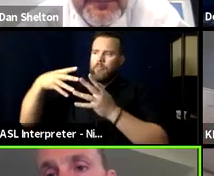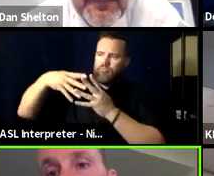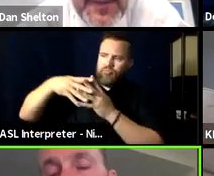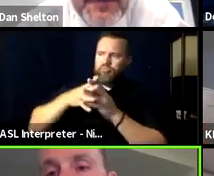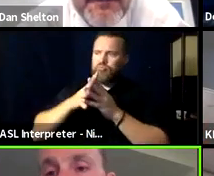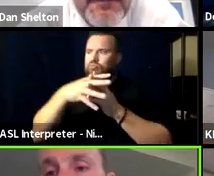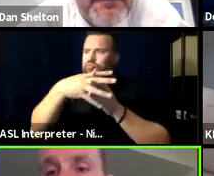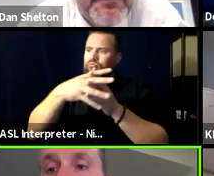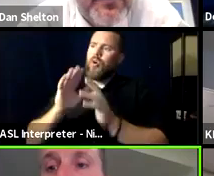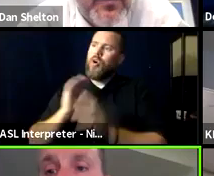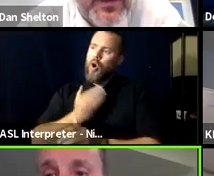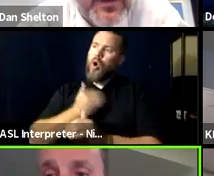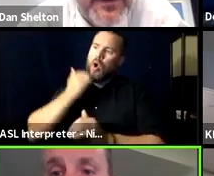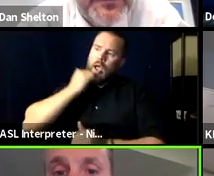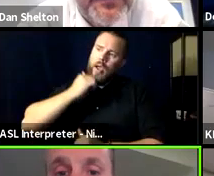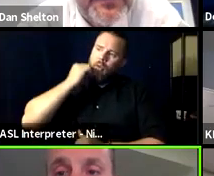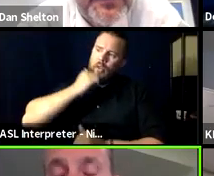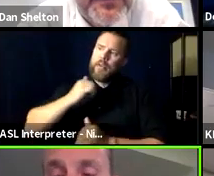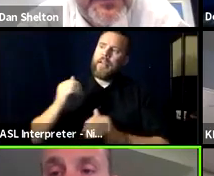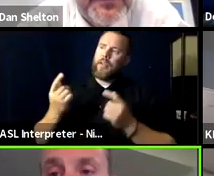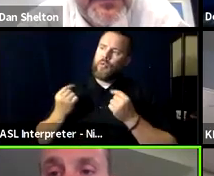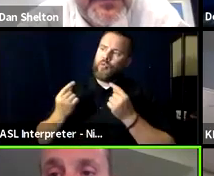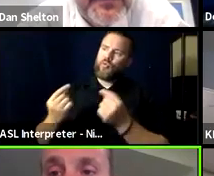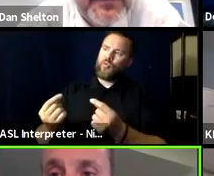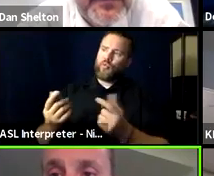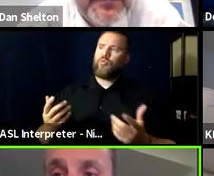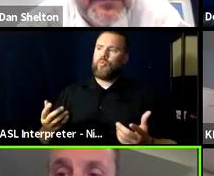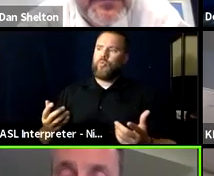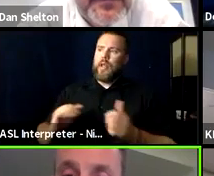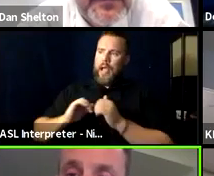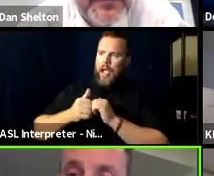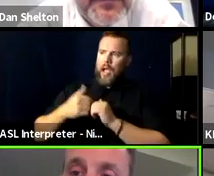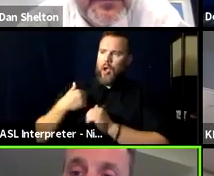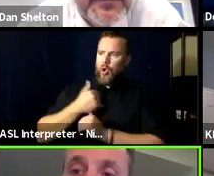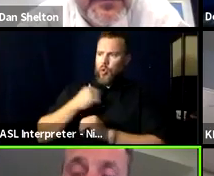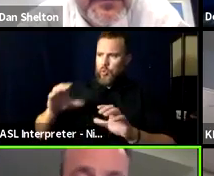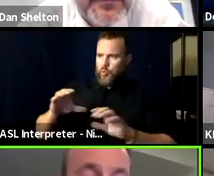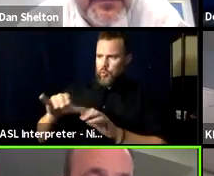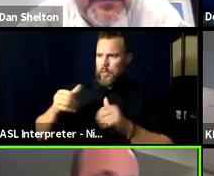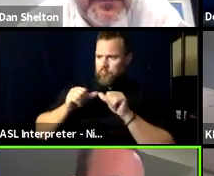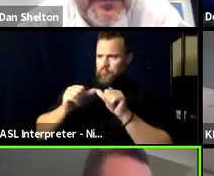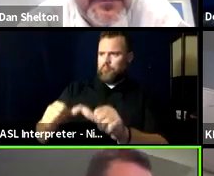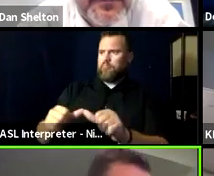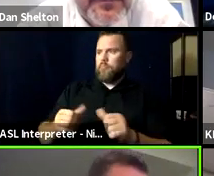them of all the practices that are necessary to stay safe during this time.